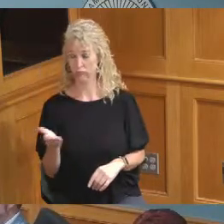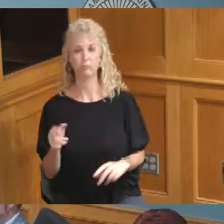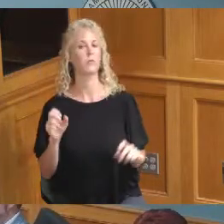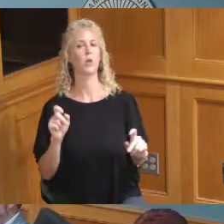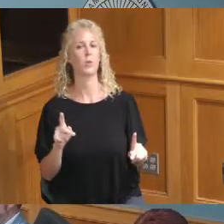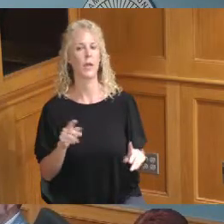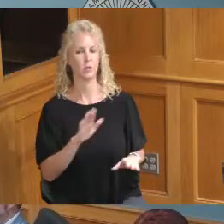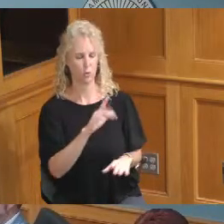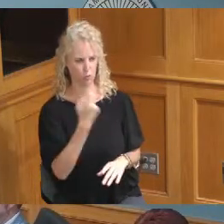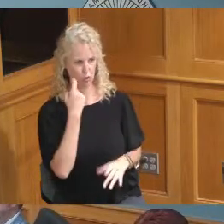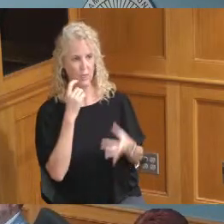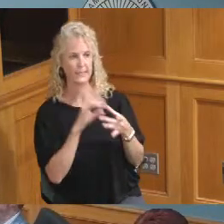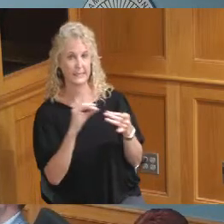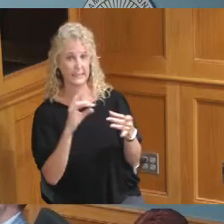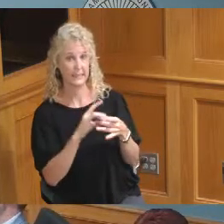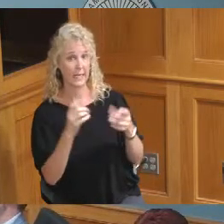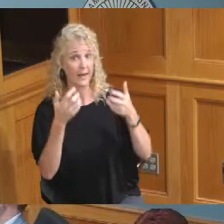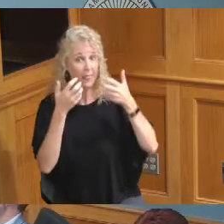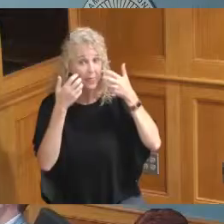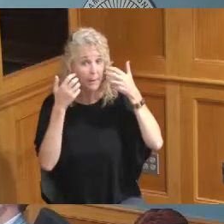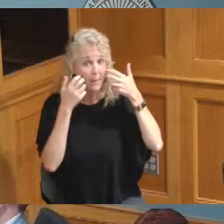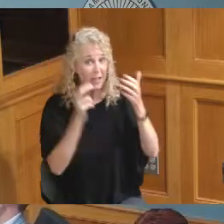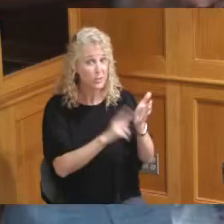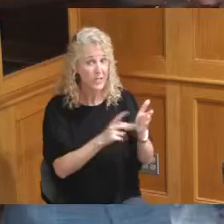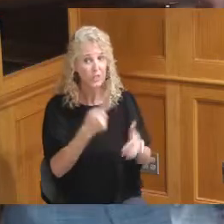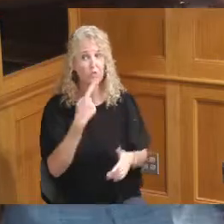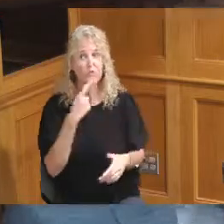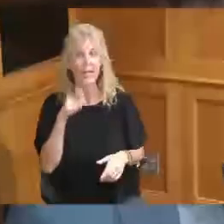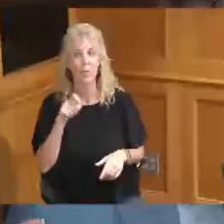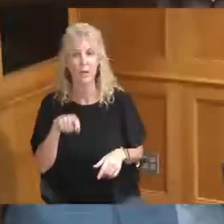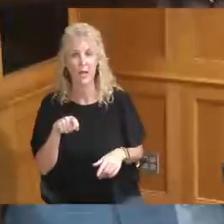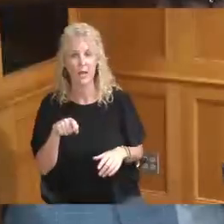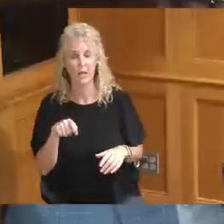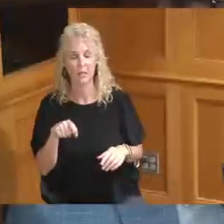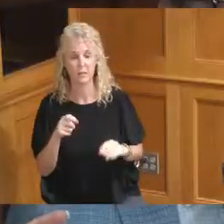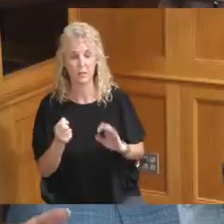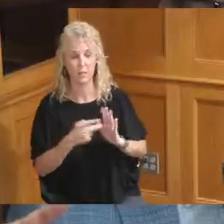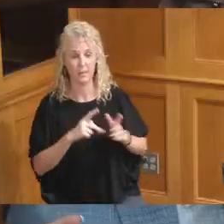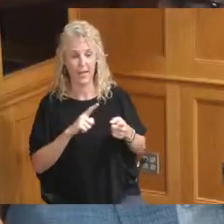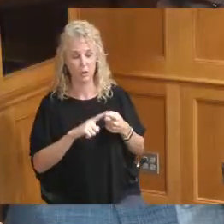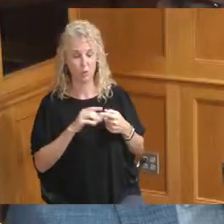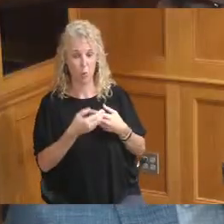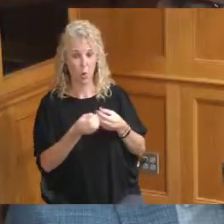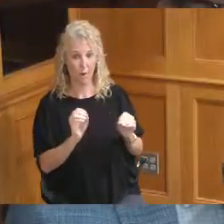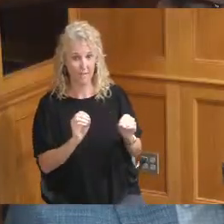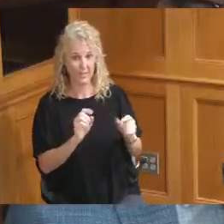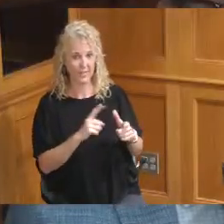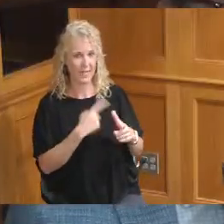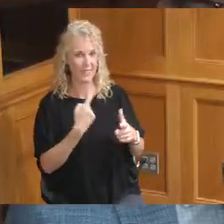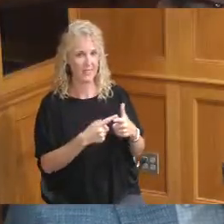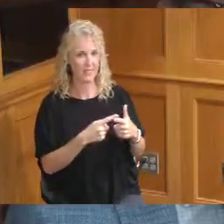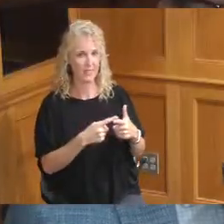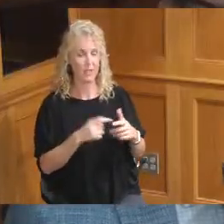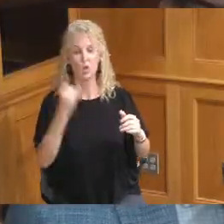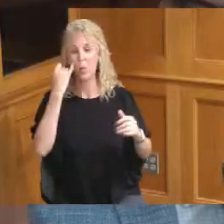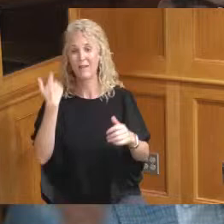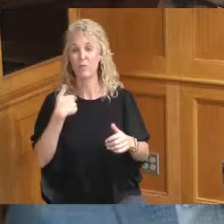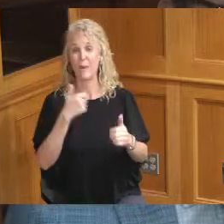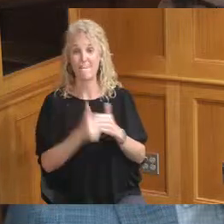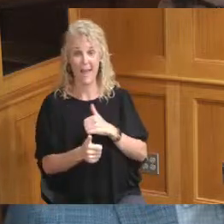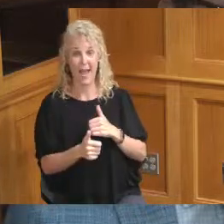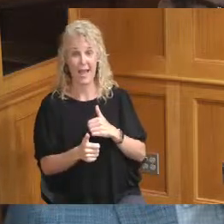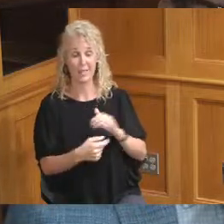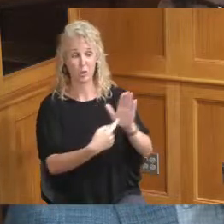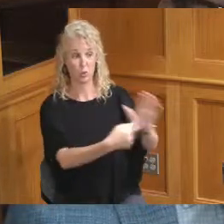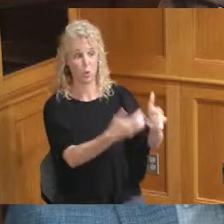with that, has the Bengals signed on it? You said you have to go, you take it back and then they will, once the county passes, then you